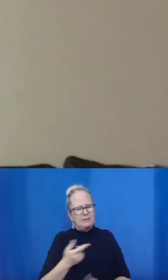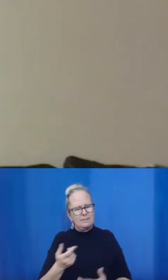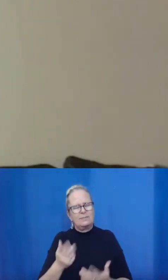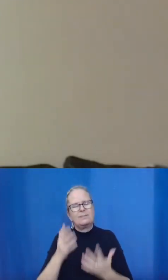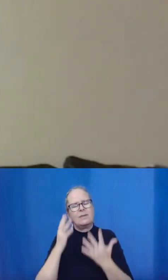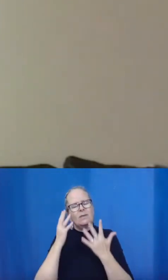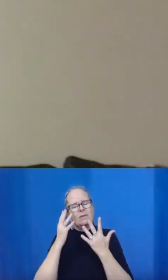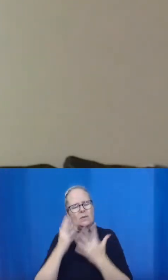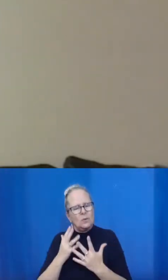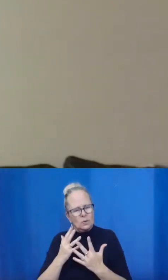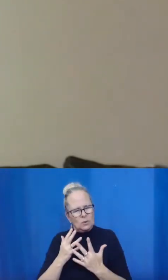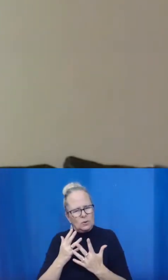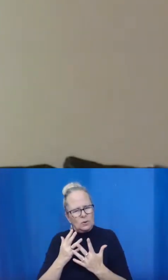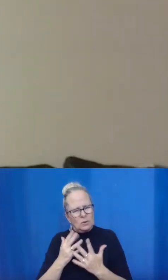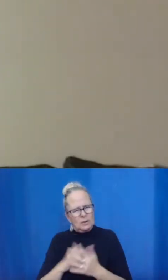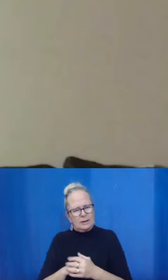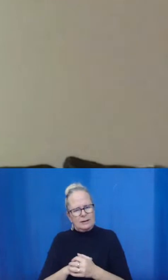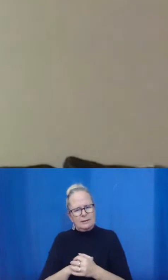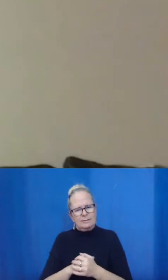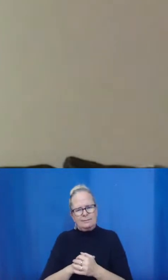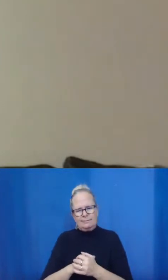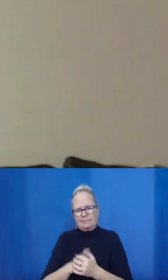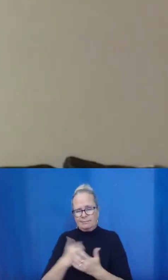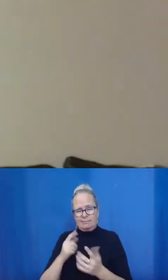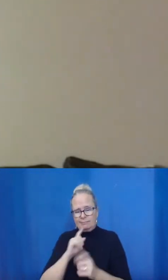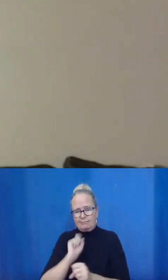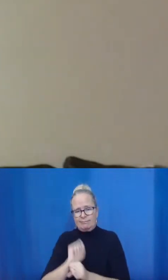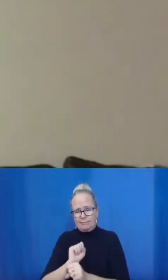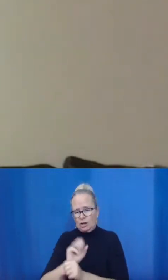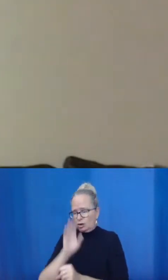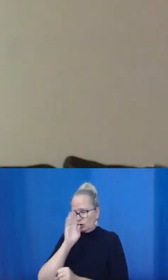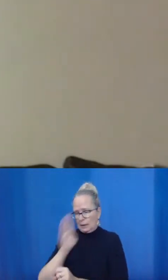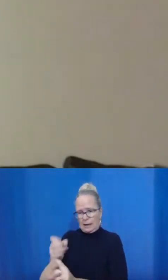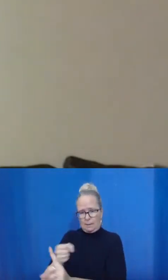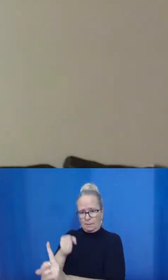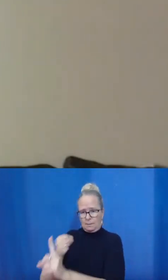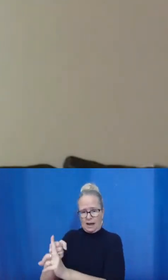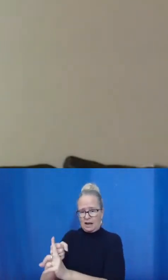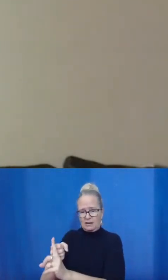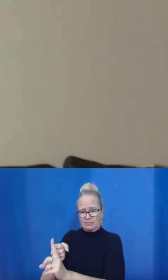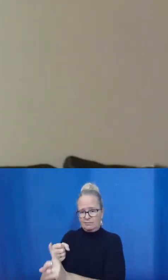at least 5, if not more, of those patients unfortunately have died.